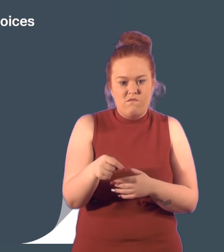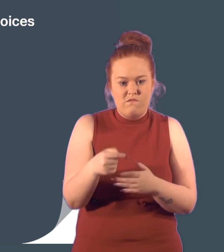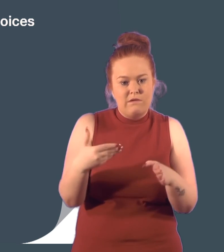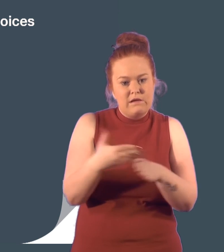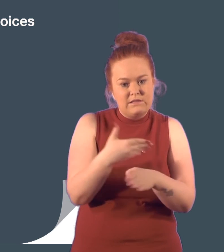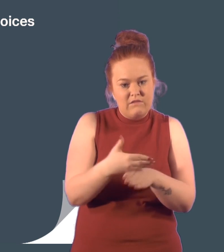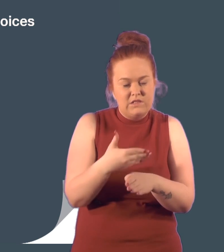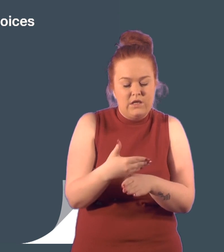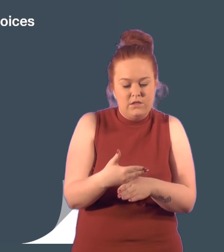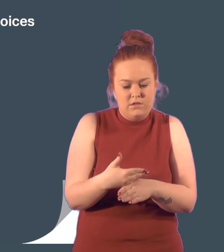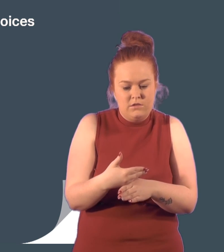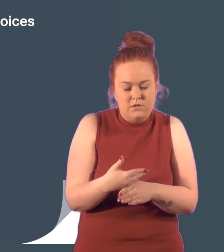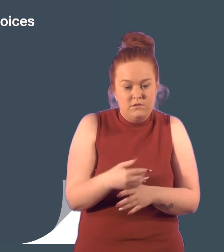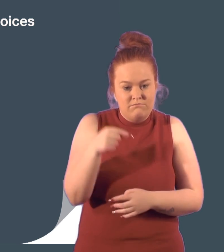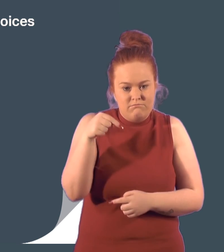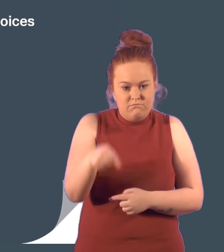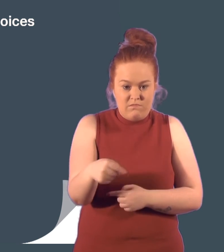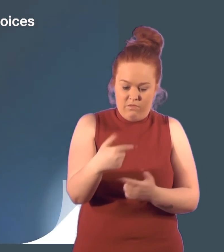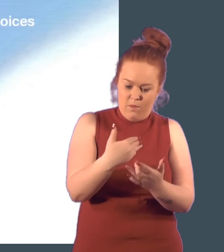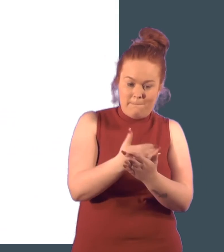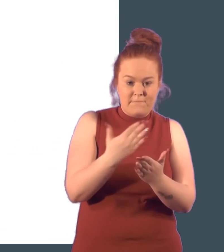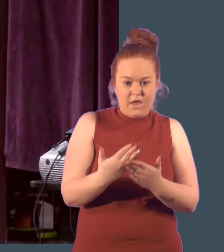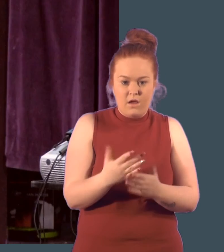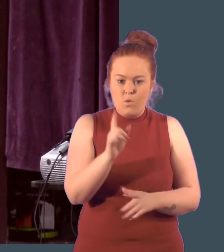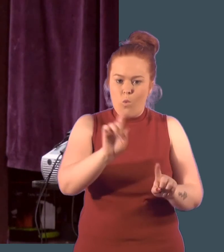can lead to changes in attitude.